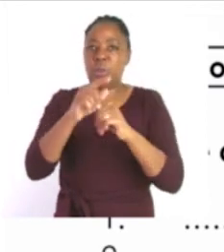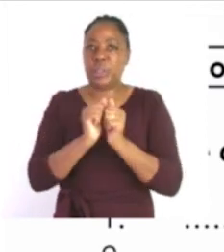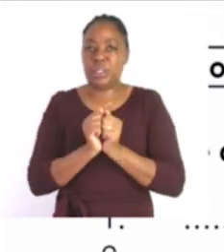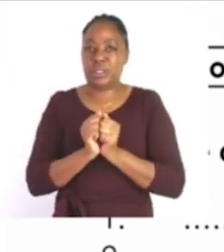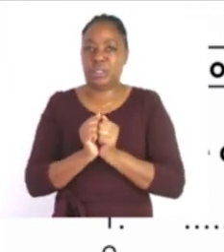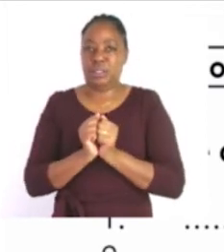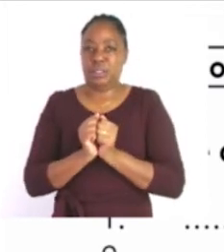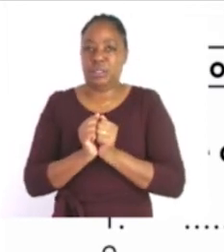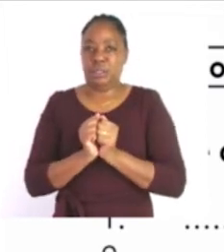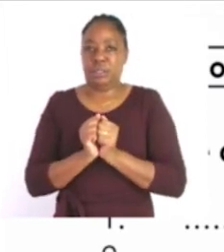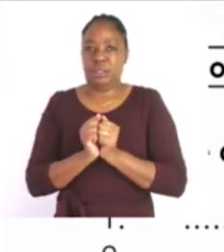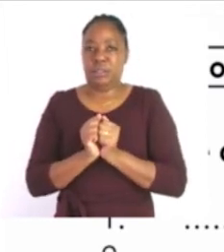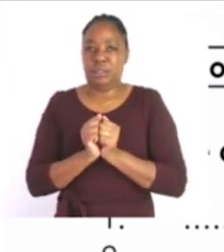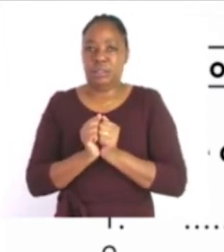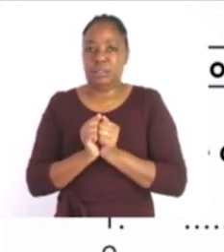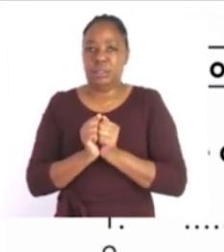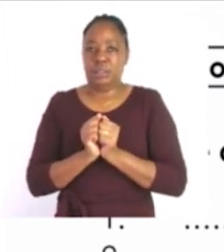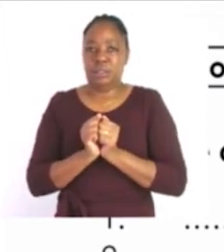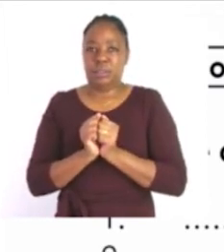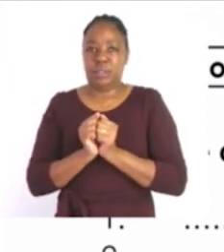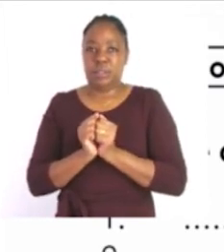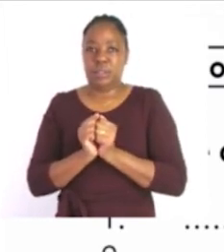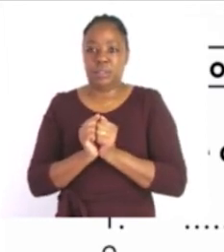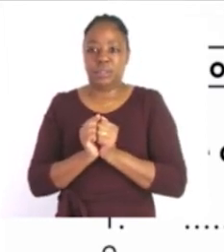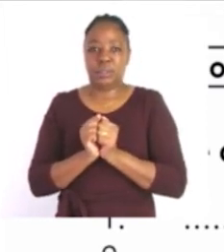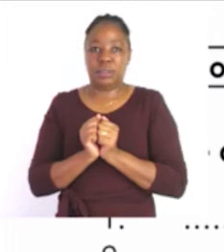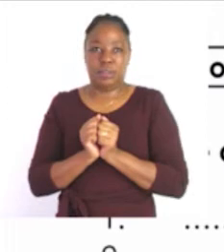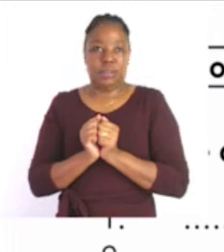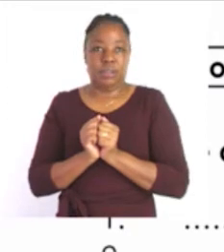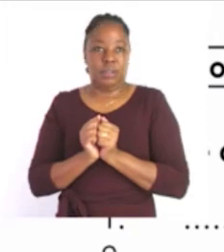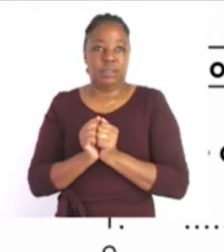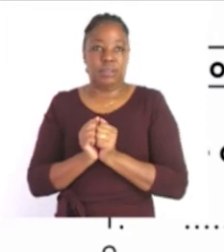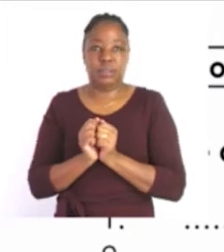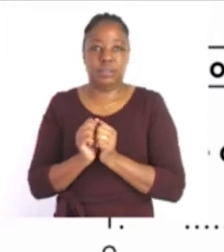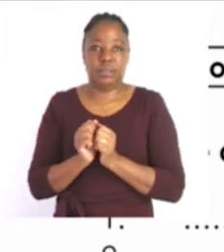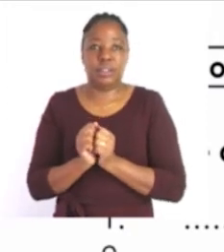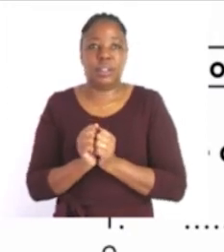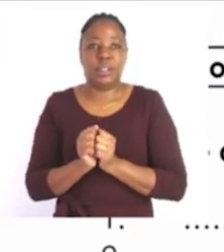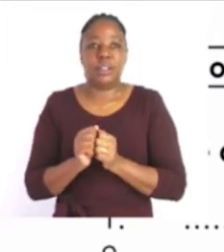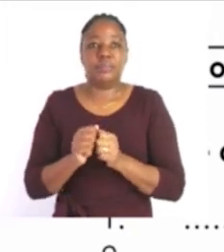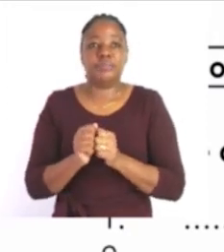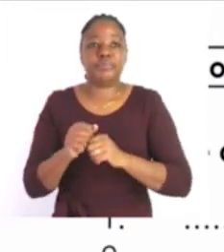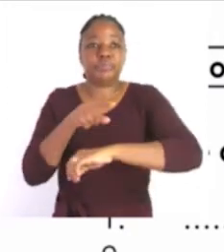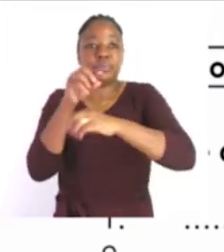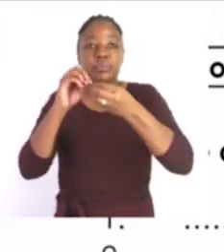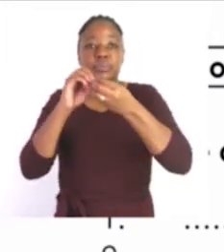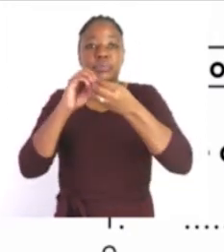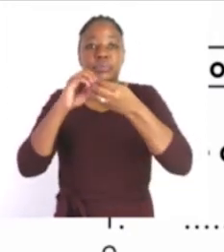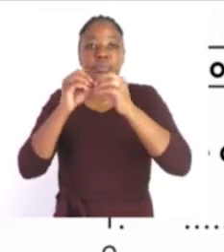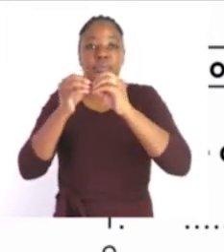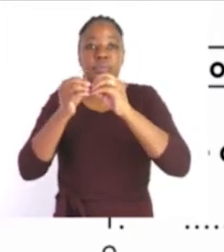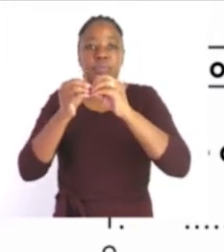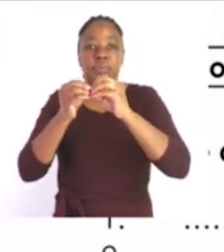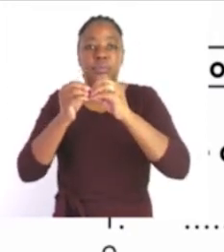5. Number 5 says, dash are you sad? Now, this